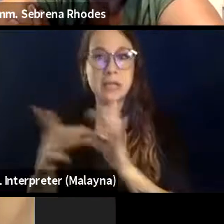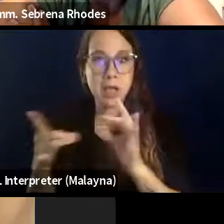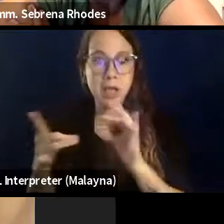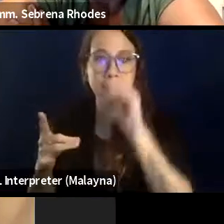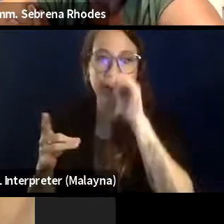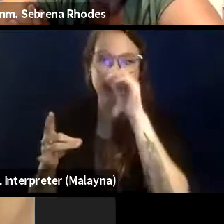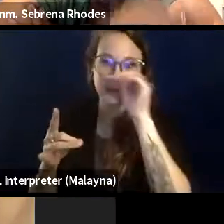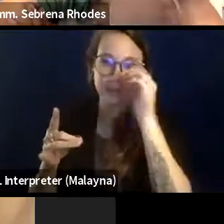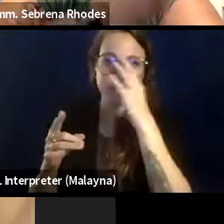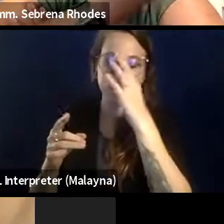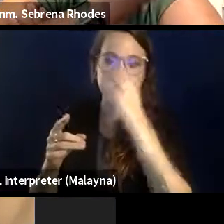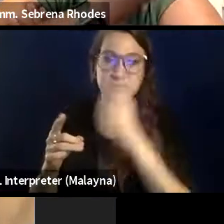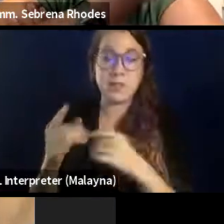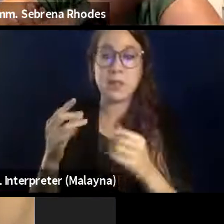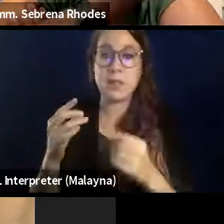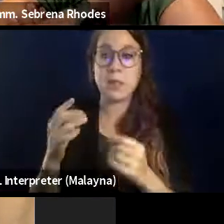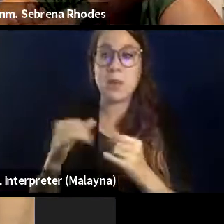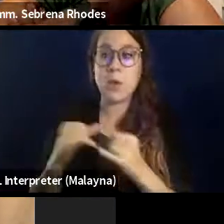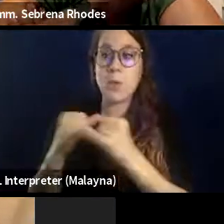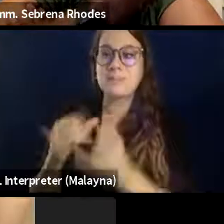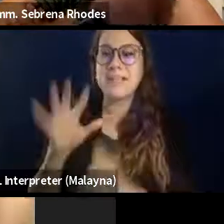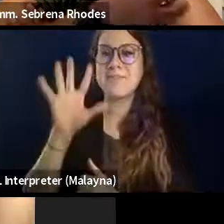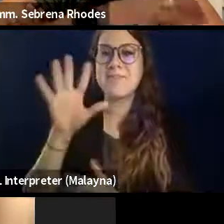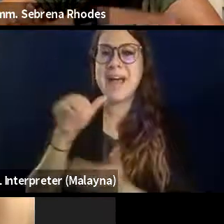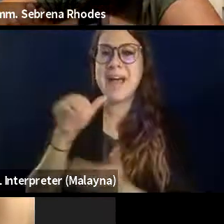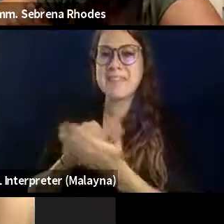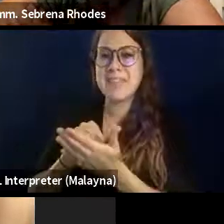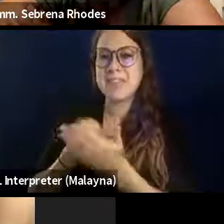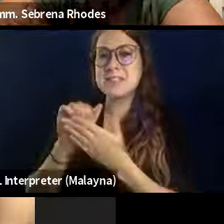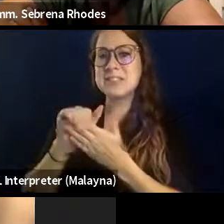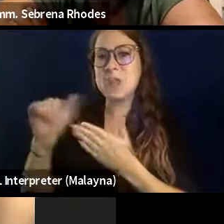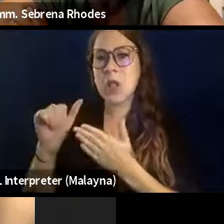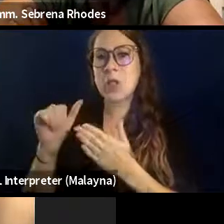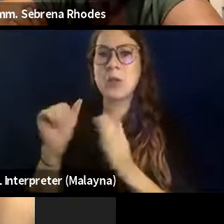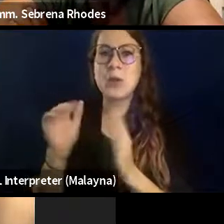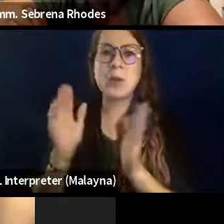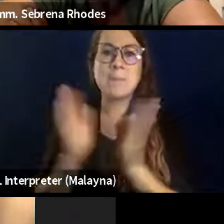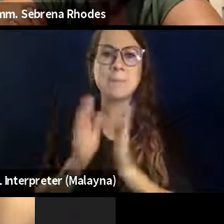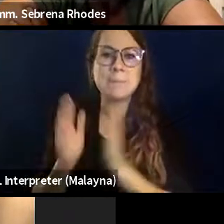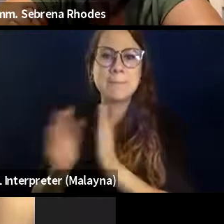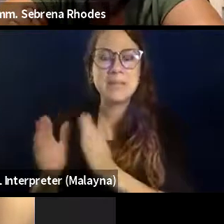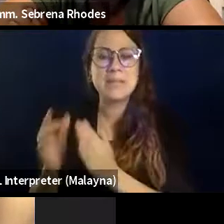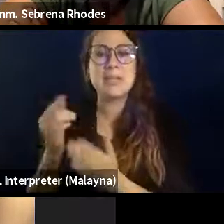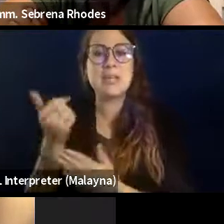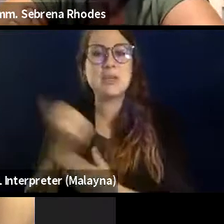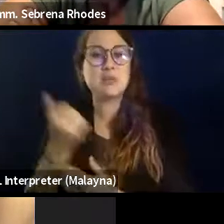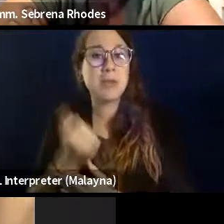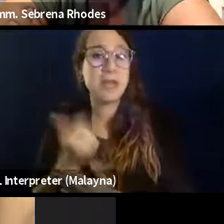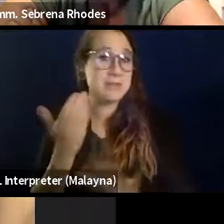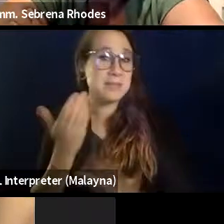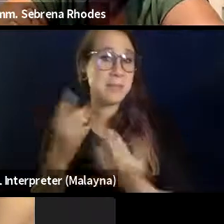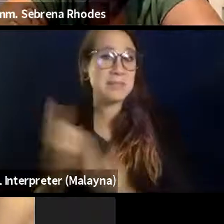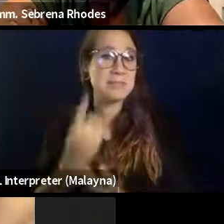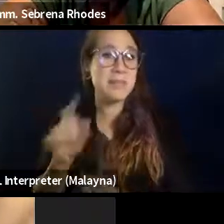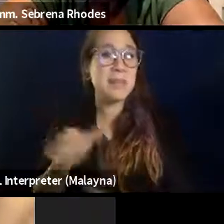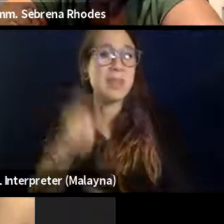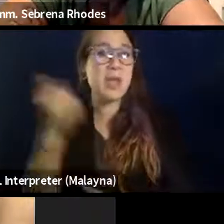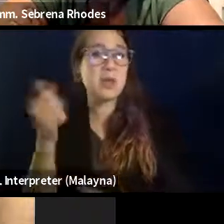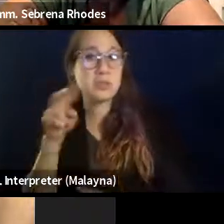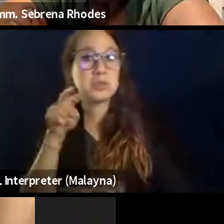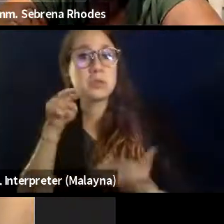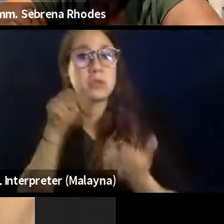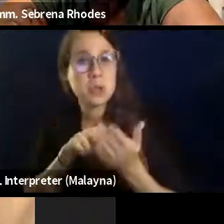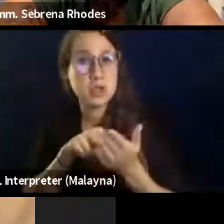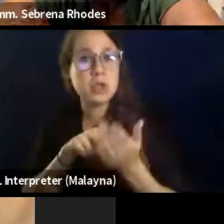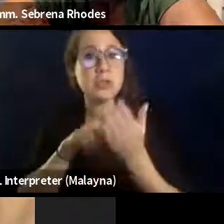has $5,000 mini grants that they released on Monday. So that might be something else to look into as